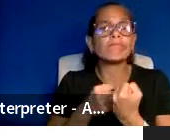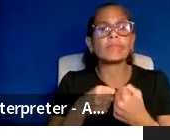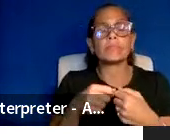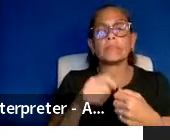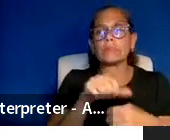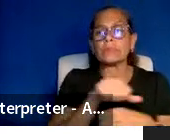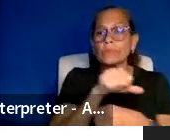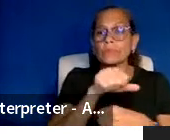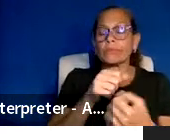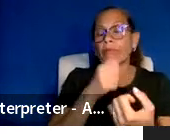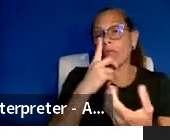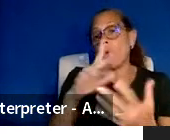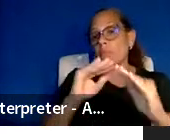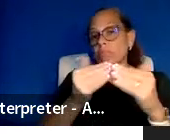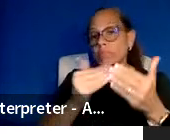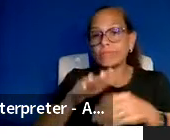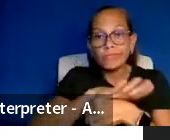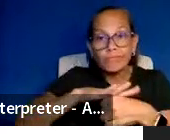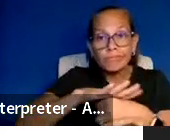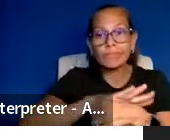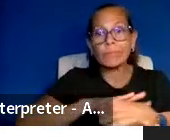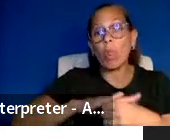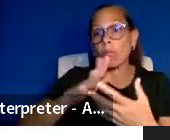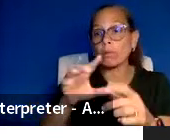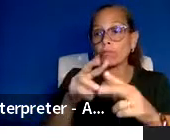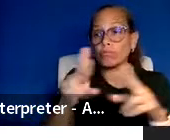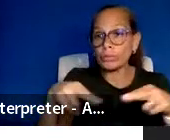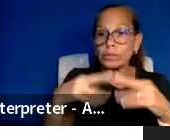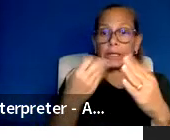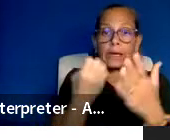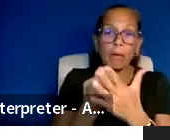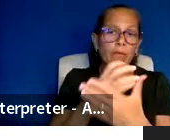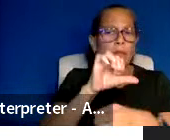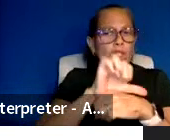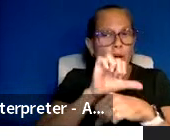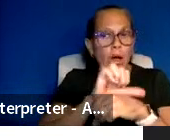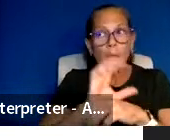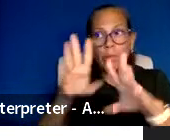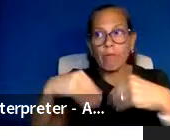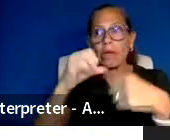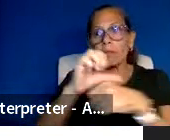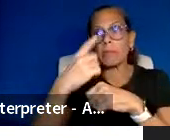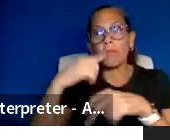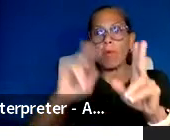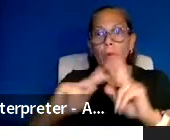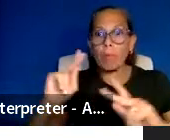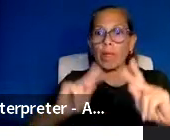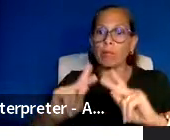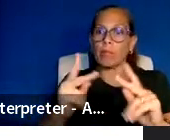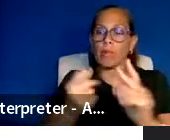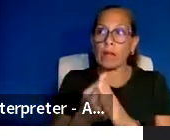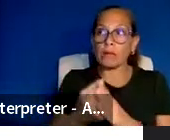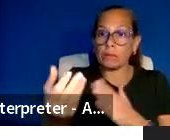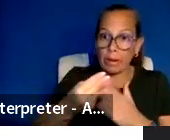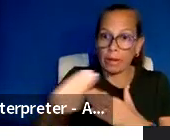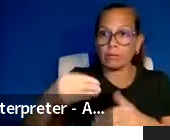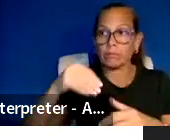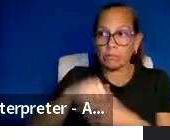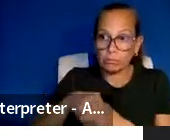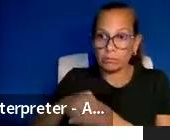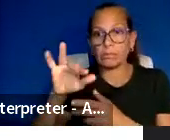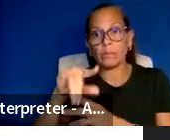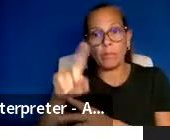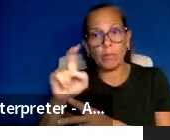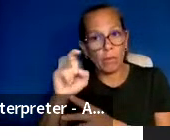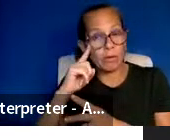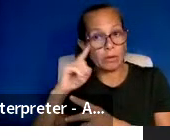and regional economy, both in the short term from all of the jobs and the induced spending within the Bronx as we build this